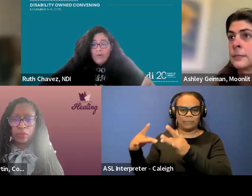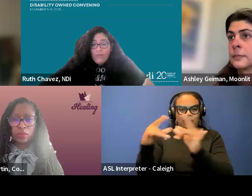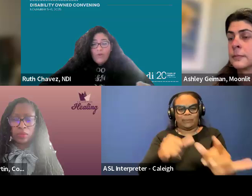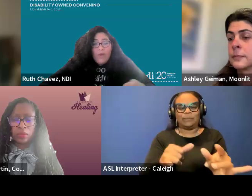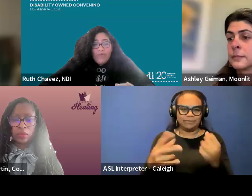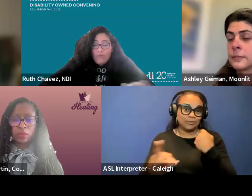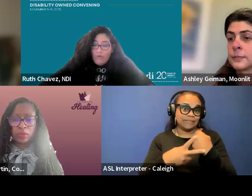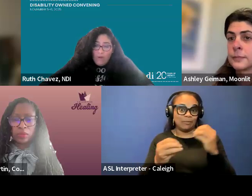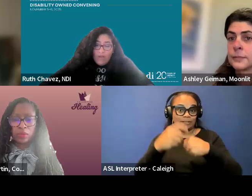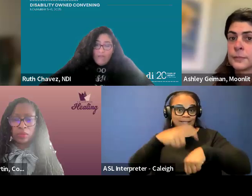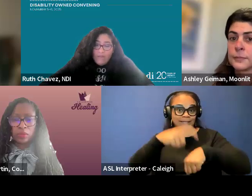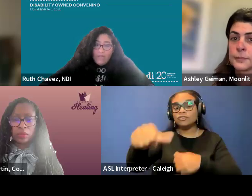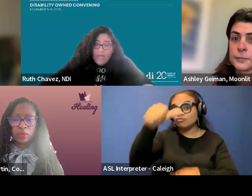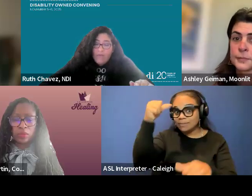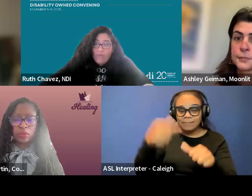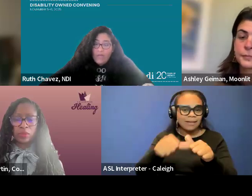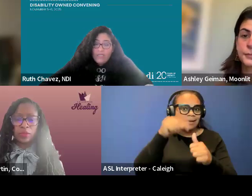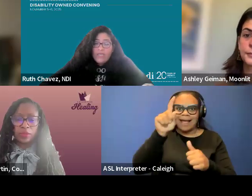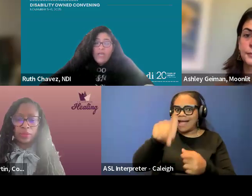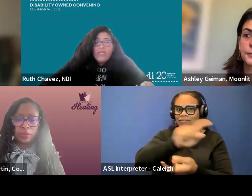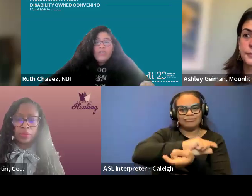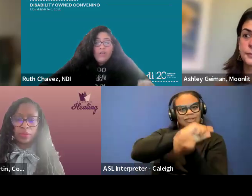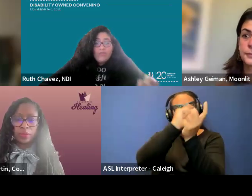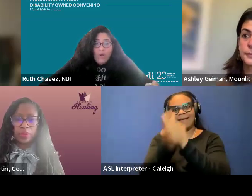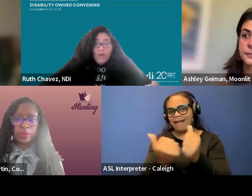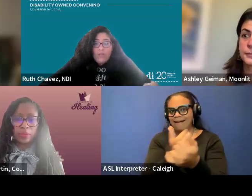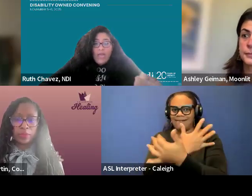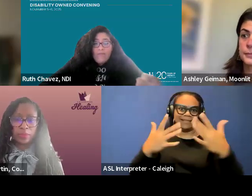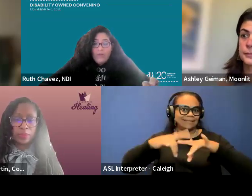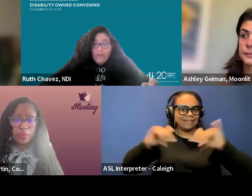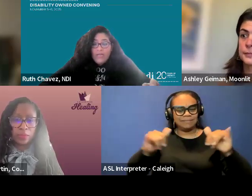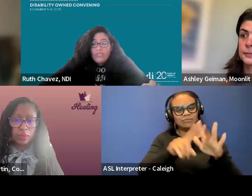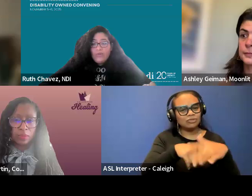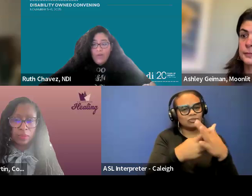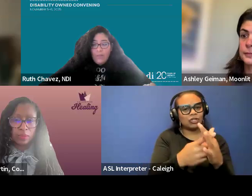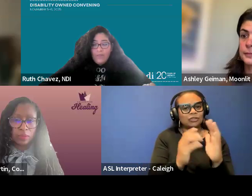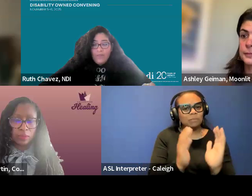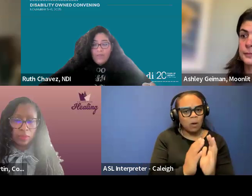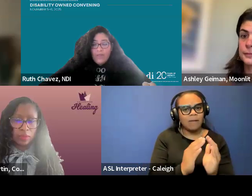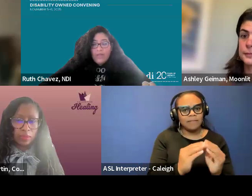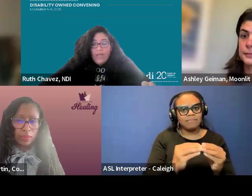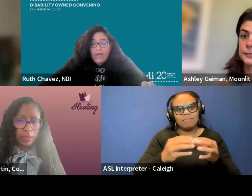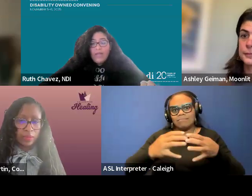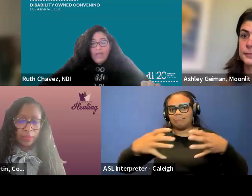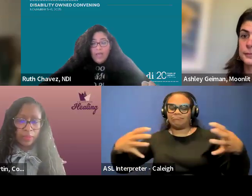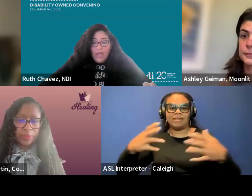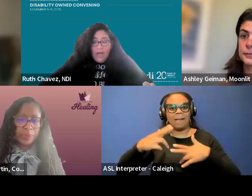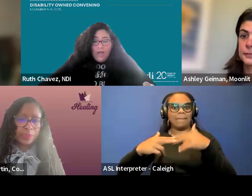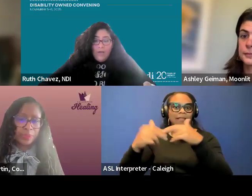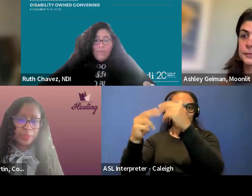So remember, you don't have to overhaul everything at once. Start small and build as you go.